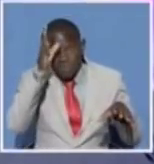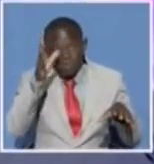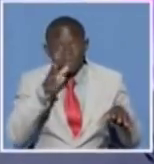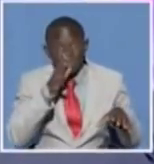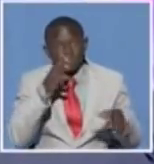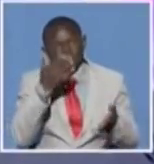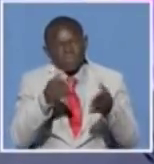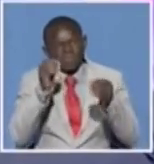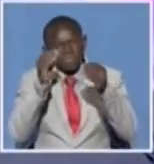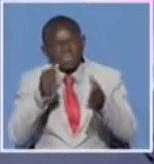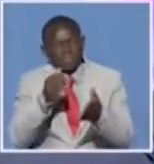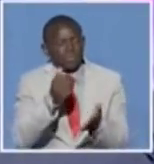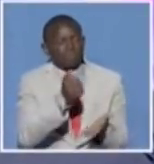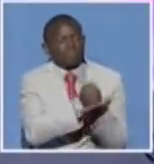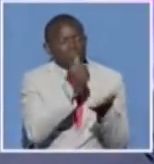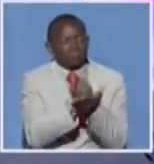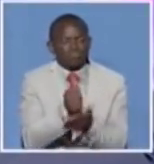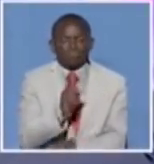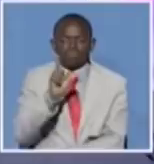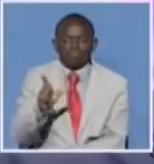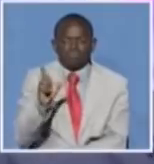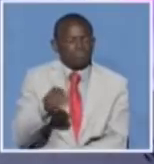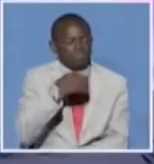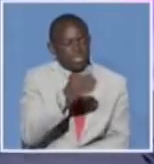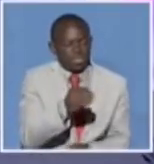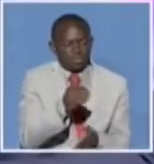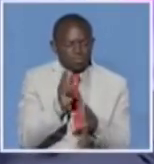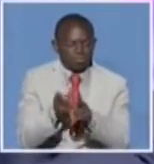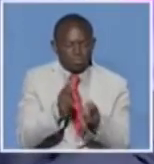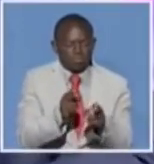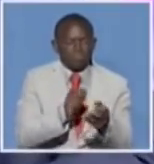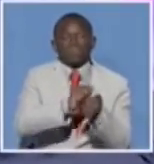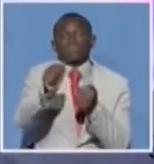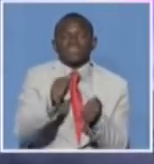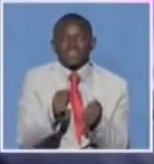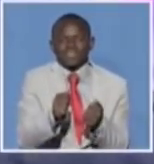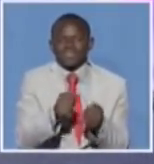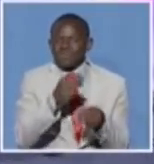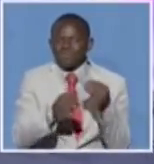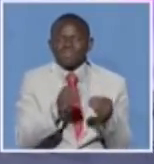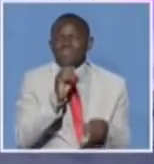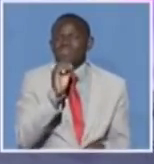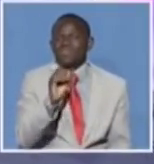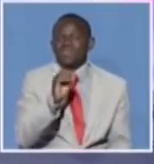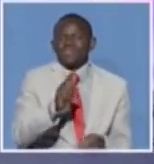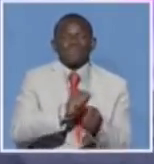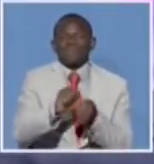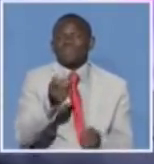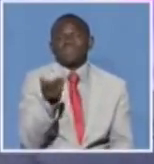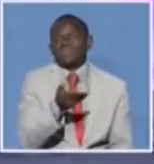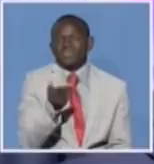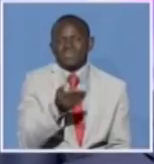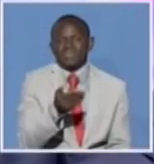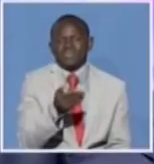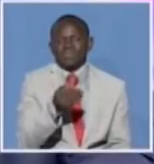to yourself, you lie to the nation, and you even deprive the educational system to understand the